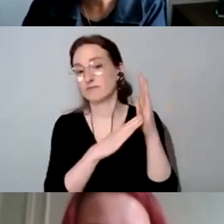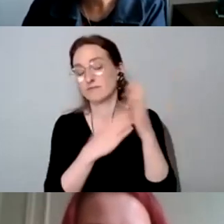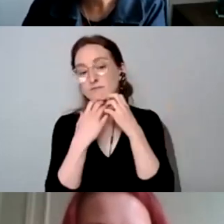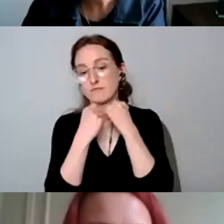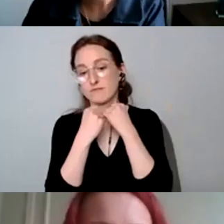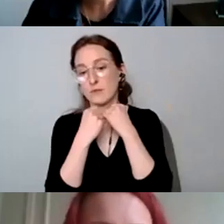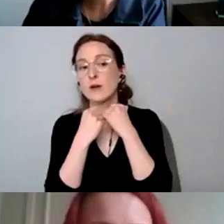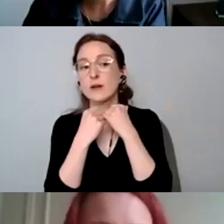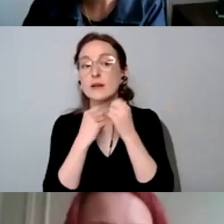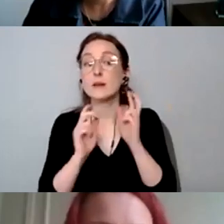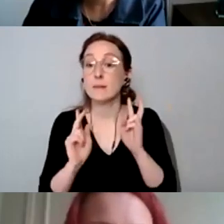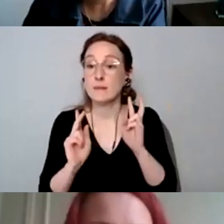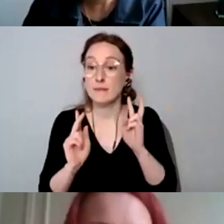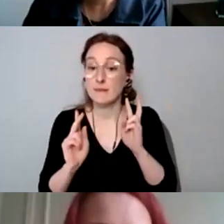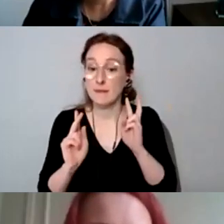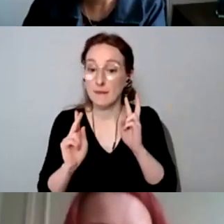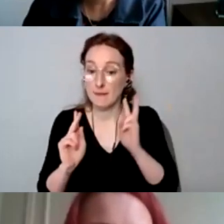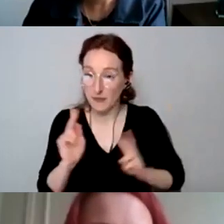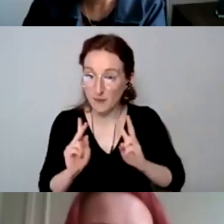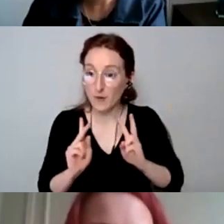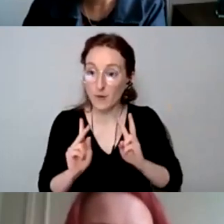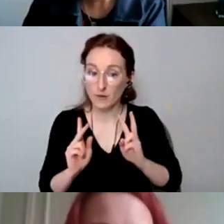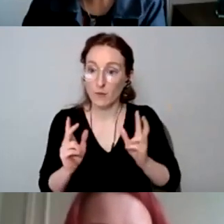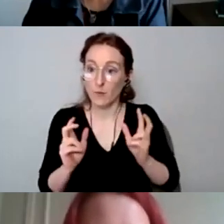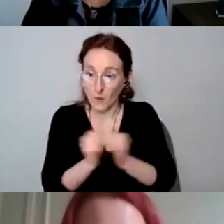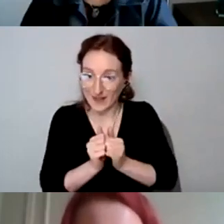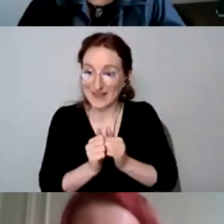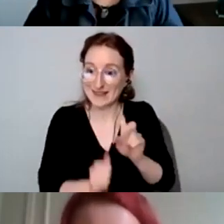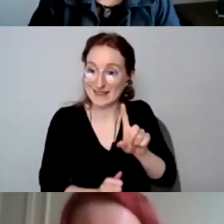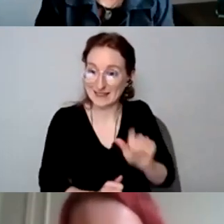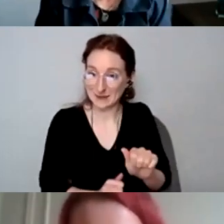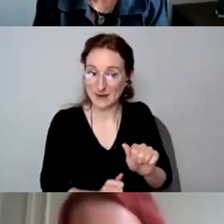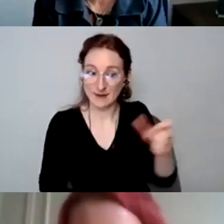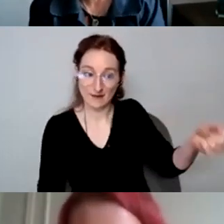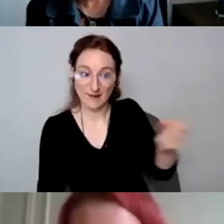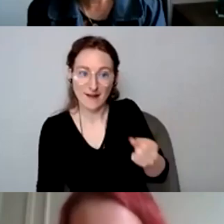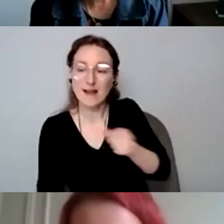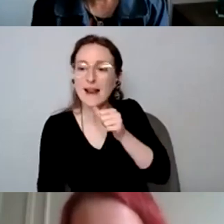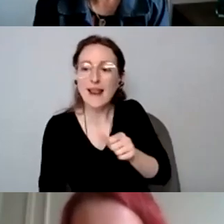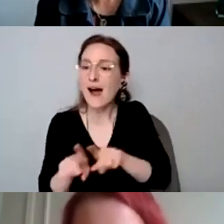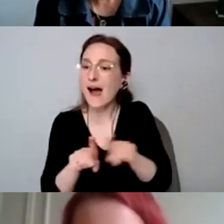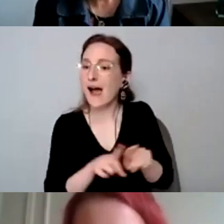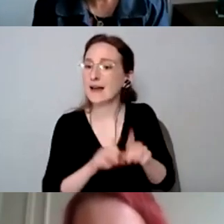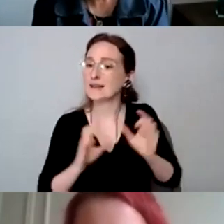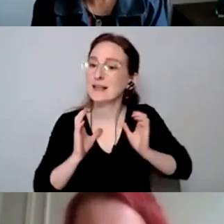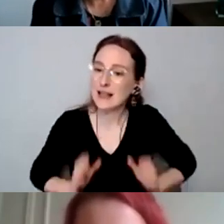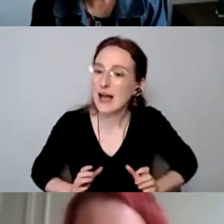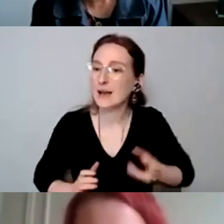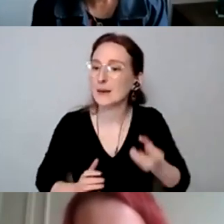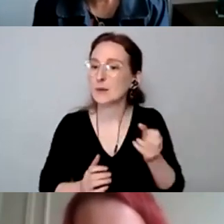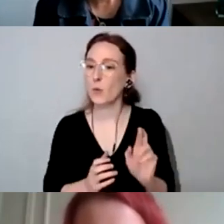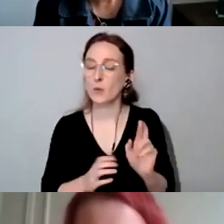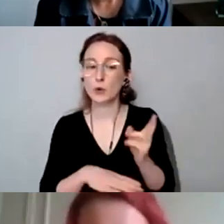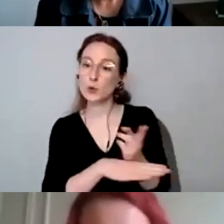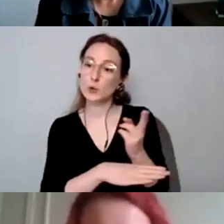bring people with disabilities themselves to not as clients or not as consumers